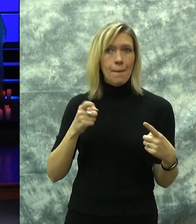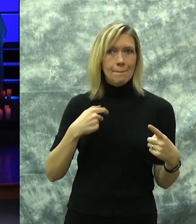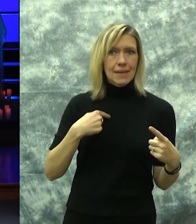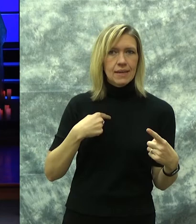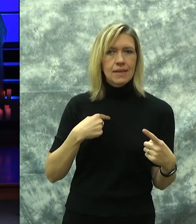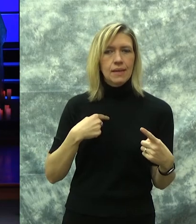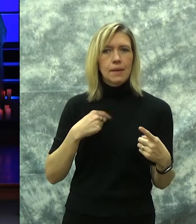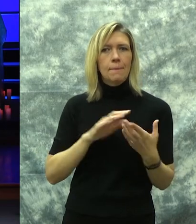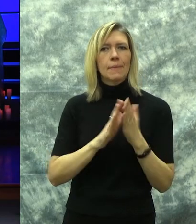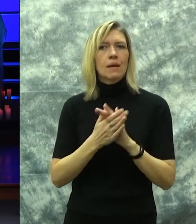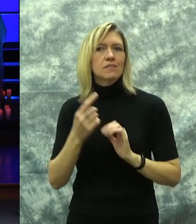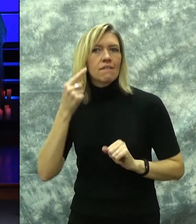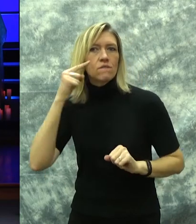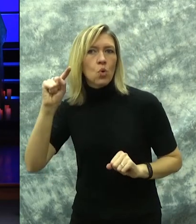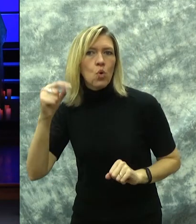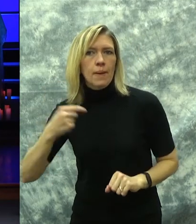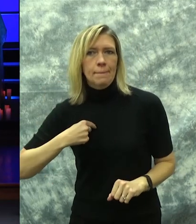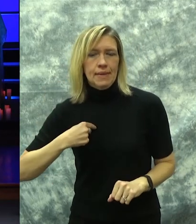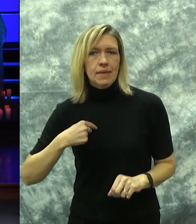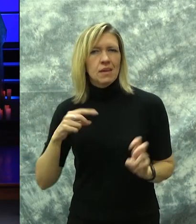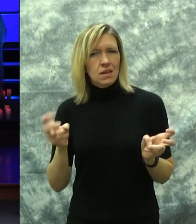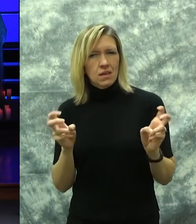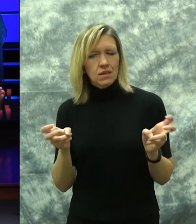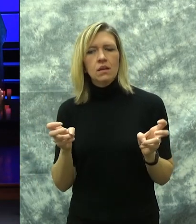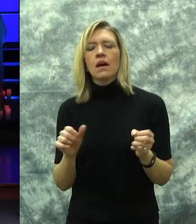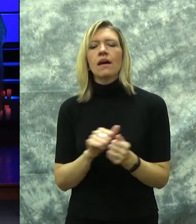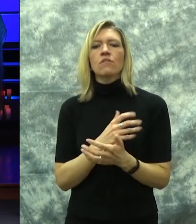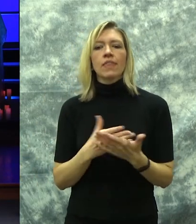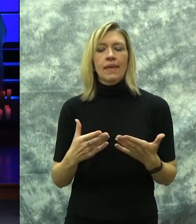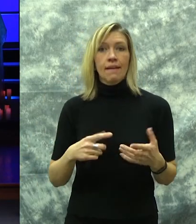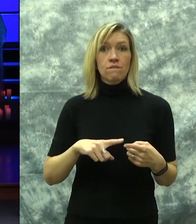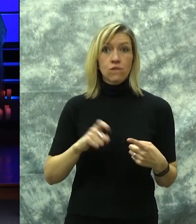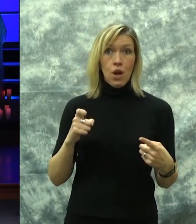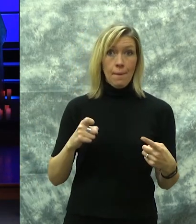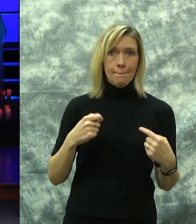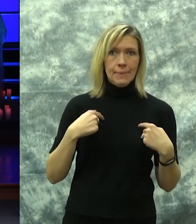Does everything that comes up from me come up for me? It doesn't mean it's always the